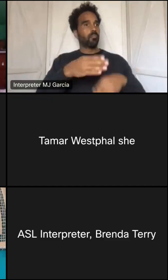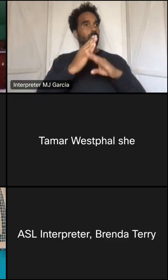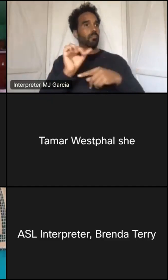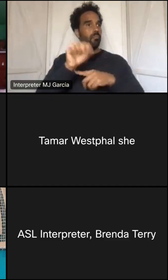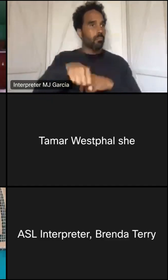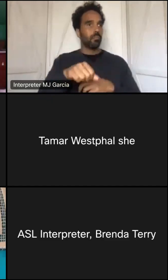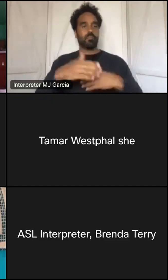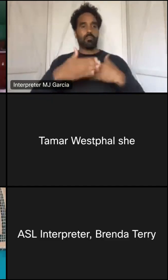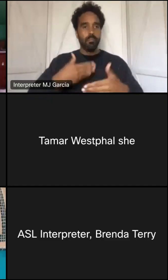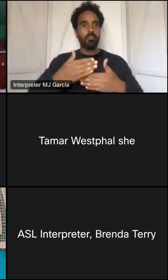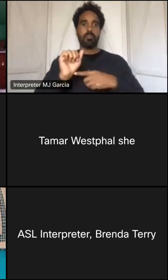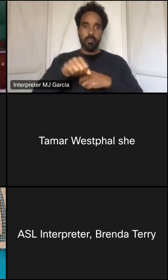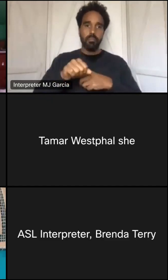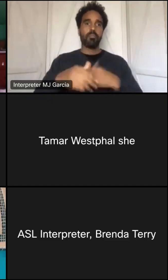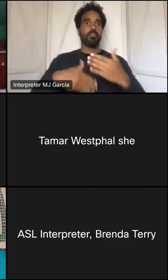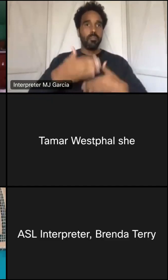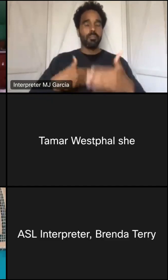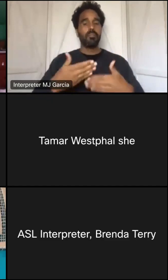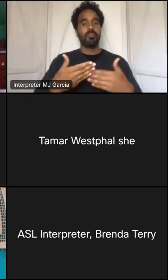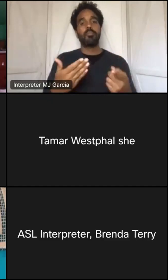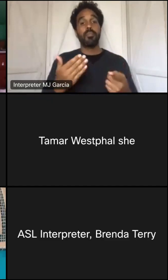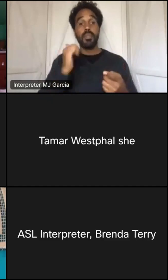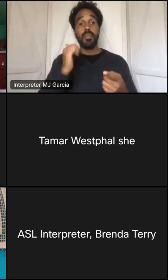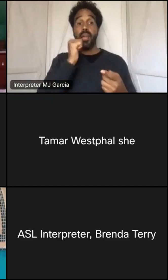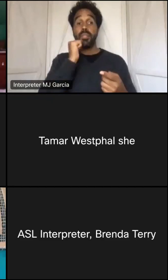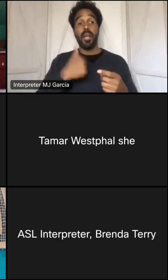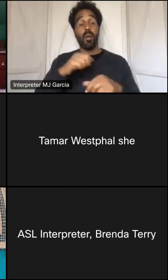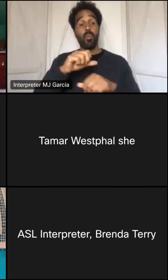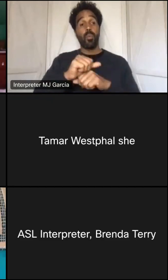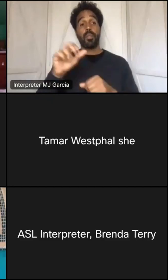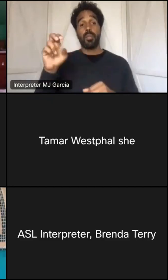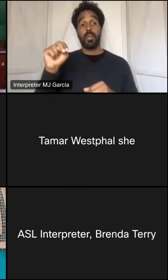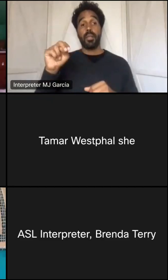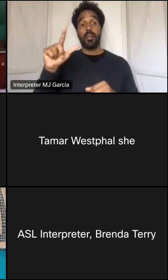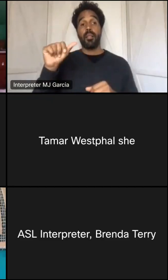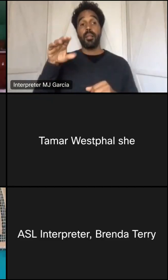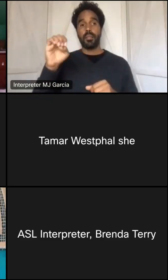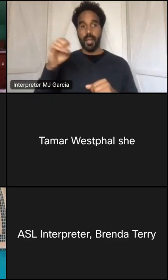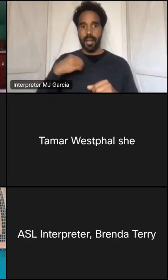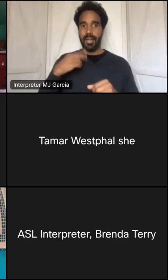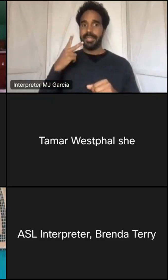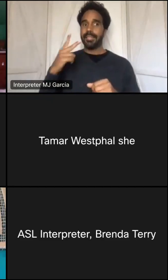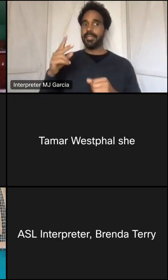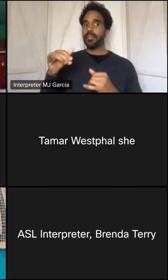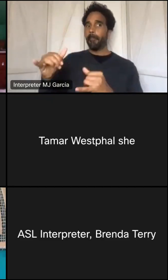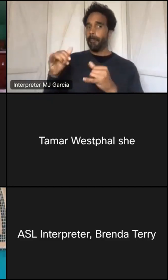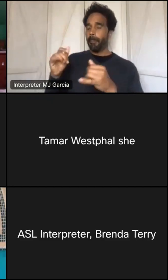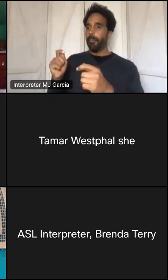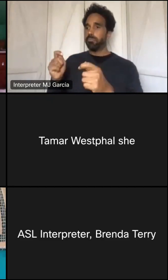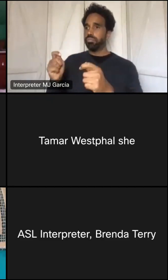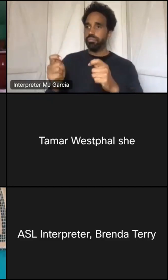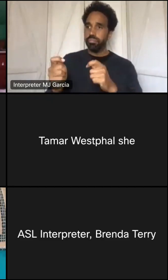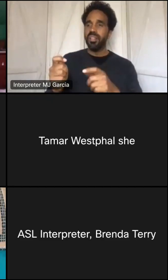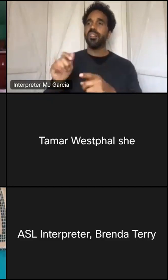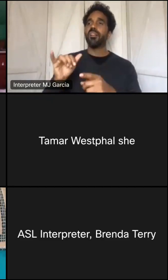facing. Every day that I work at Enlace, I see the transformation of the people that we work with. And I think that's what keeps me